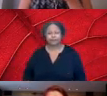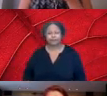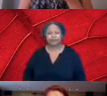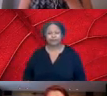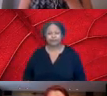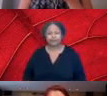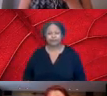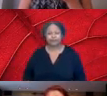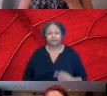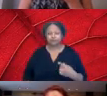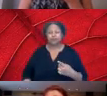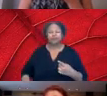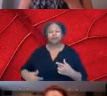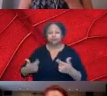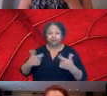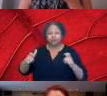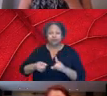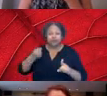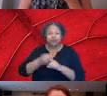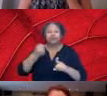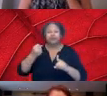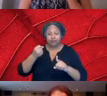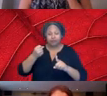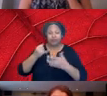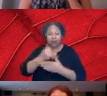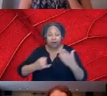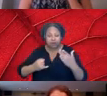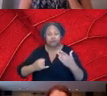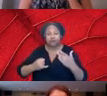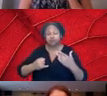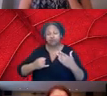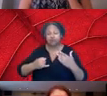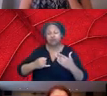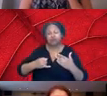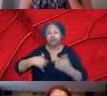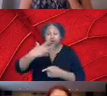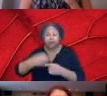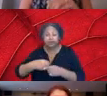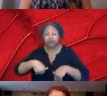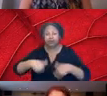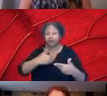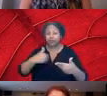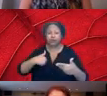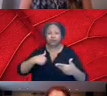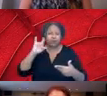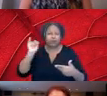contributed significantly to the arts and culture of Toronto look like? And the